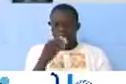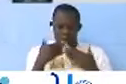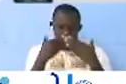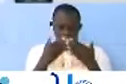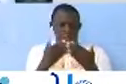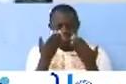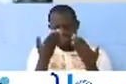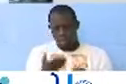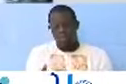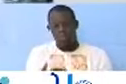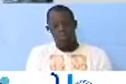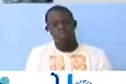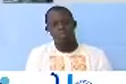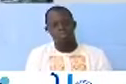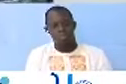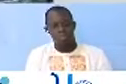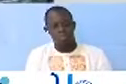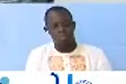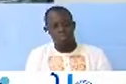them, now